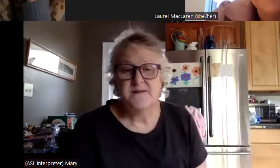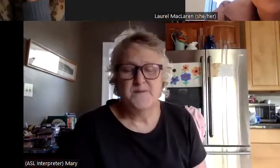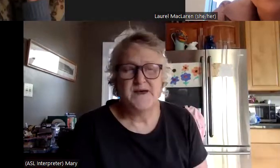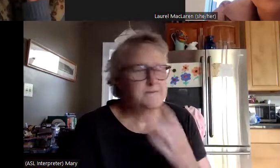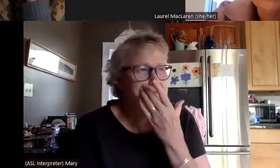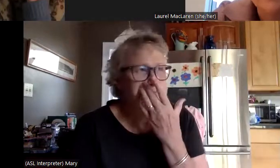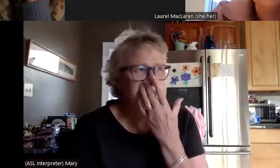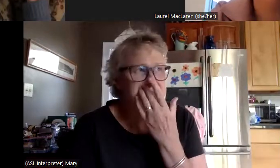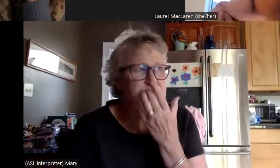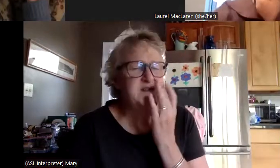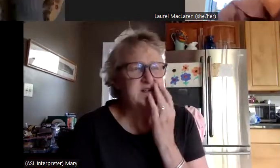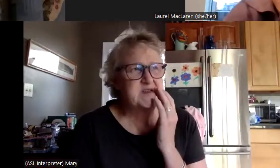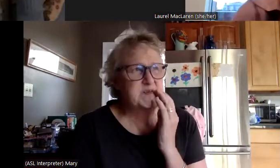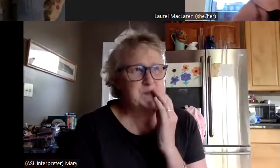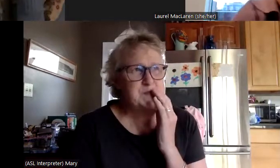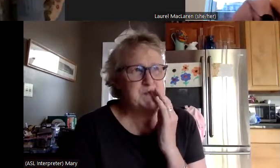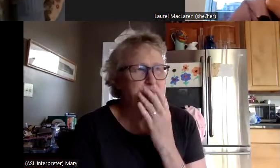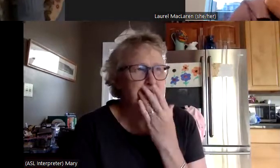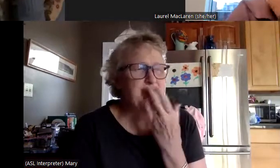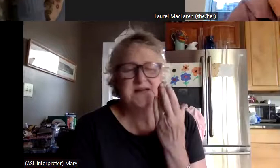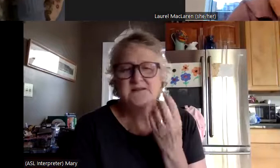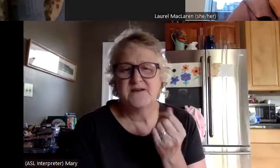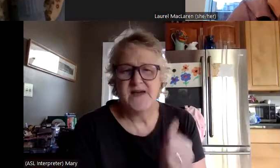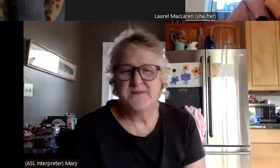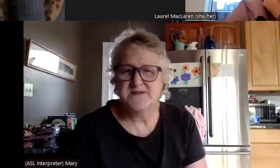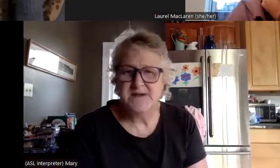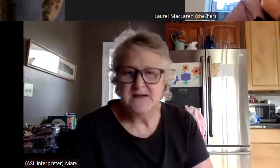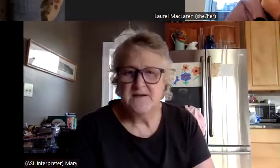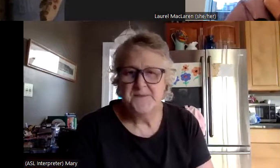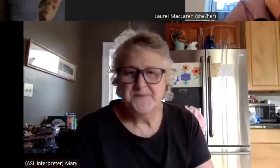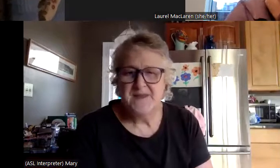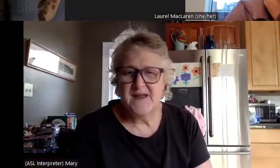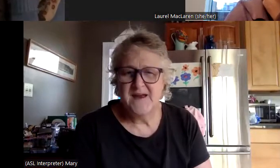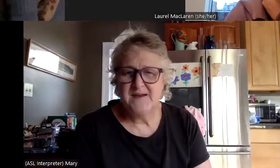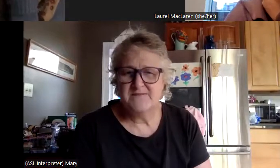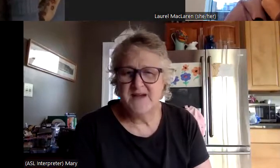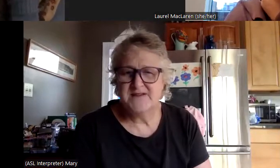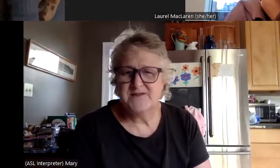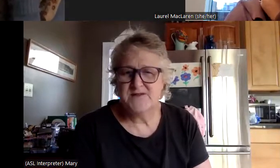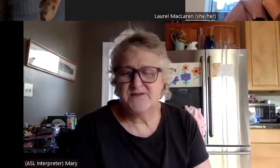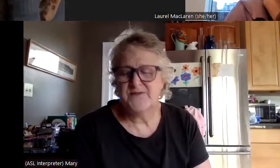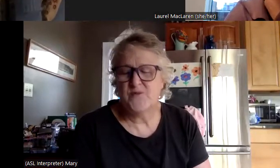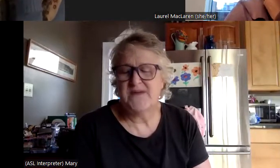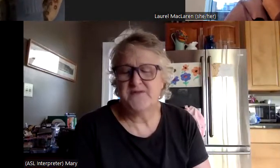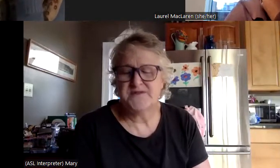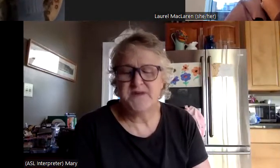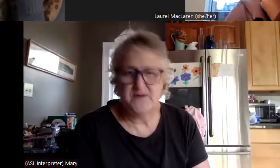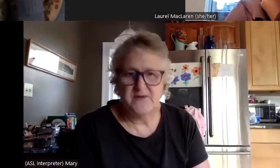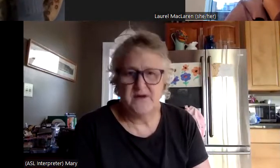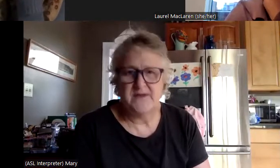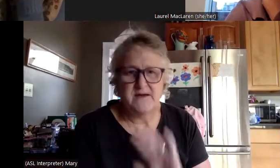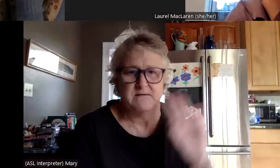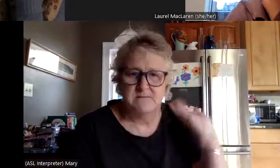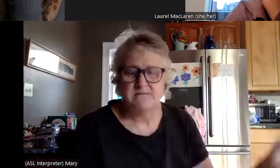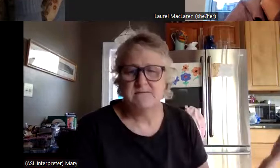season, but too much bad stuff happened to me. mhm. And I Mm. just sort of wait for it to be